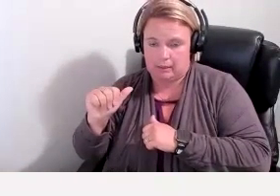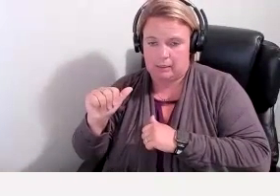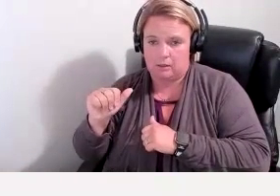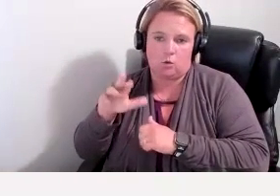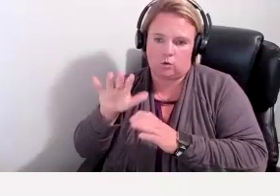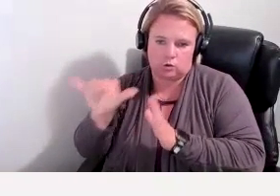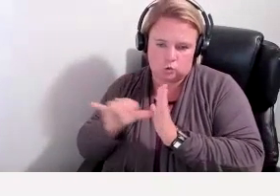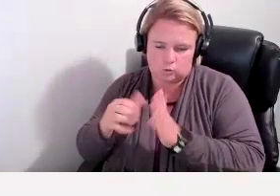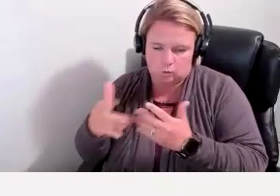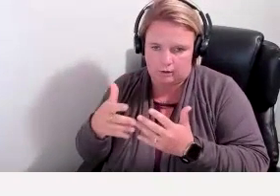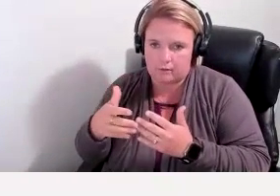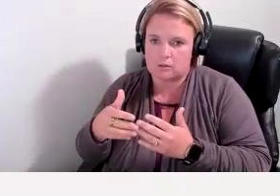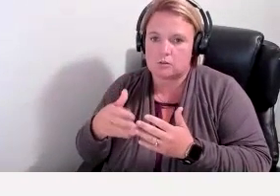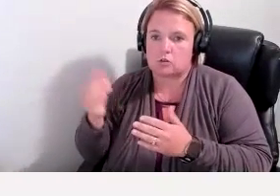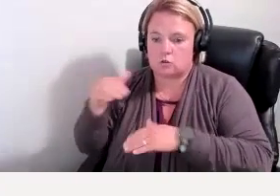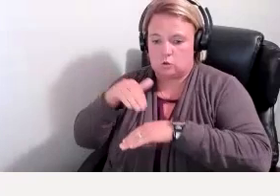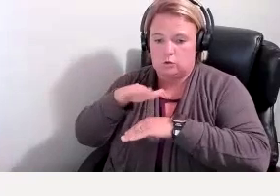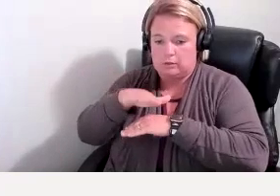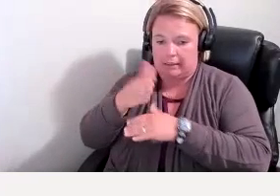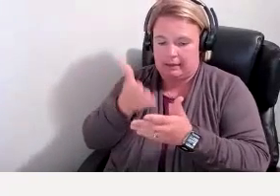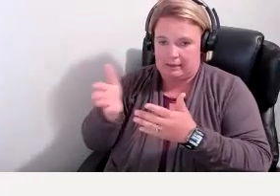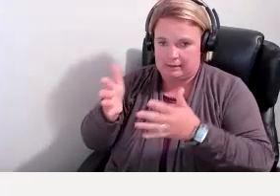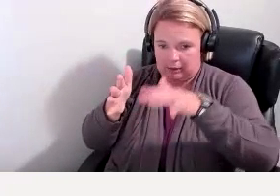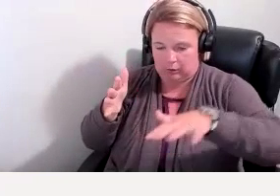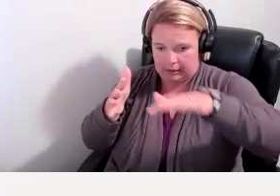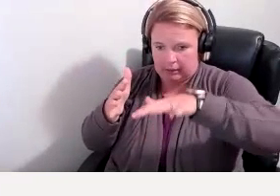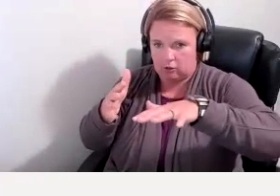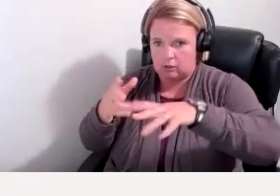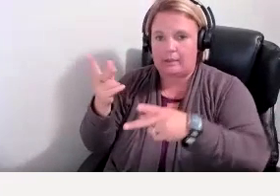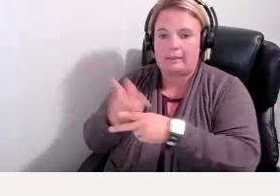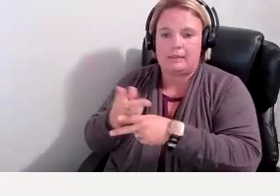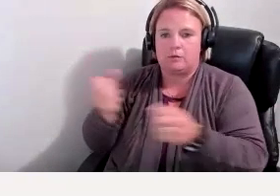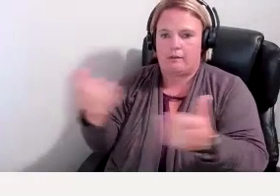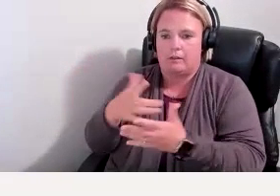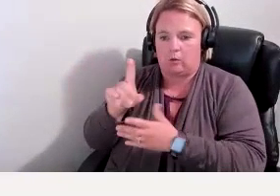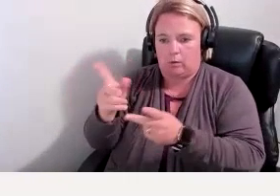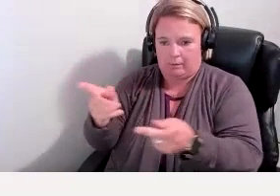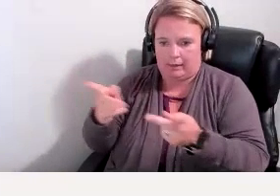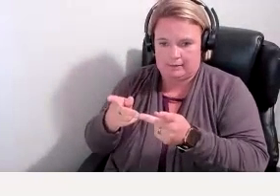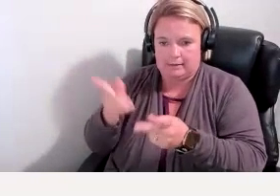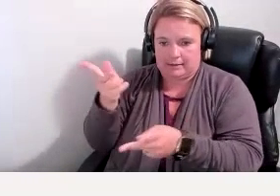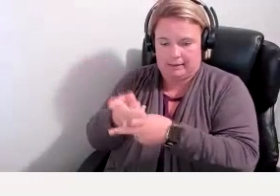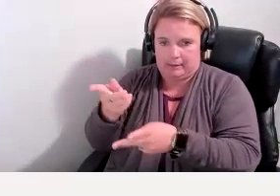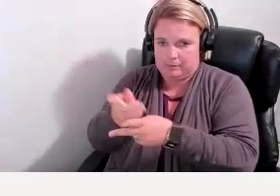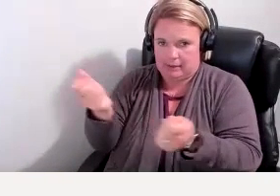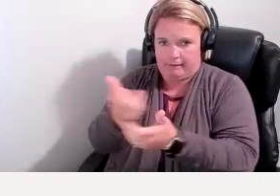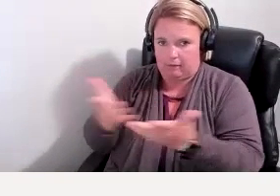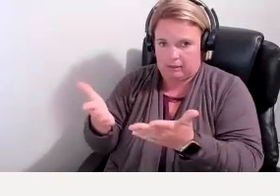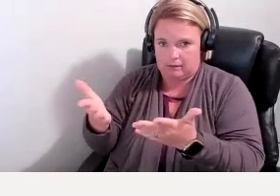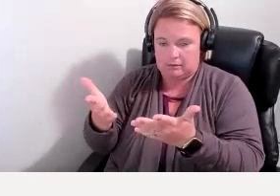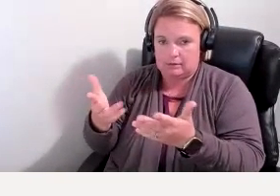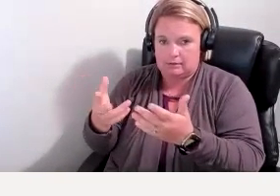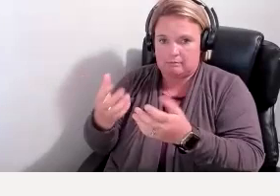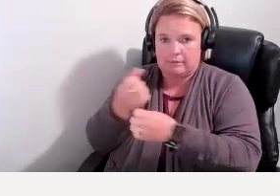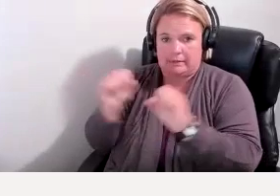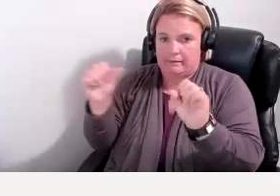know, where you're sending things out here. This keeps it all in one place, which is what I really liked about it. Keeps it secure. It's